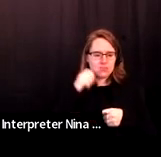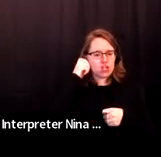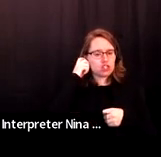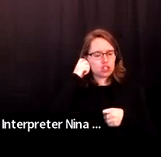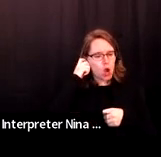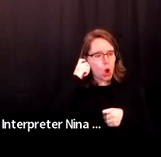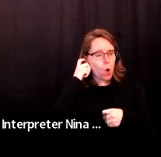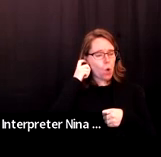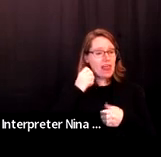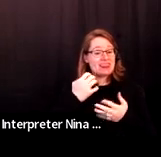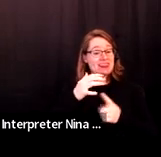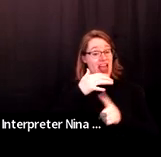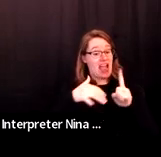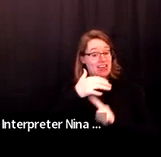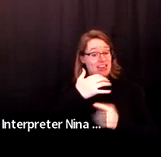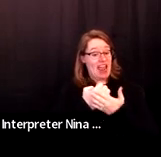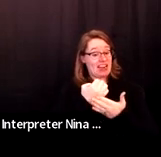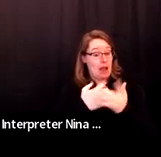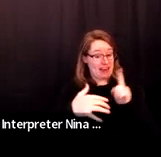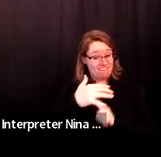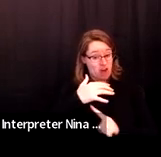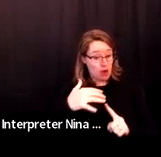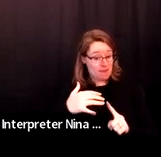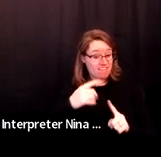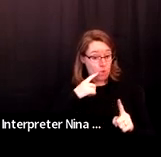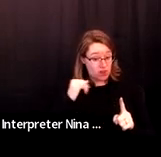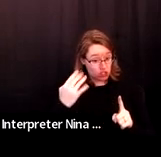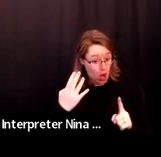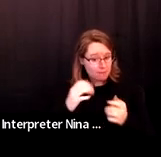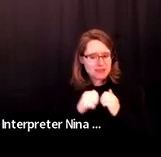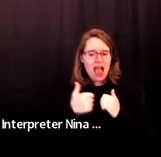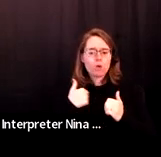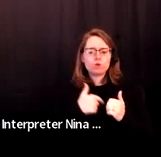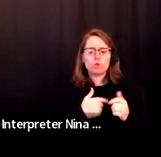creates jobs was really addressing like, how do we evolve the